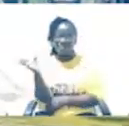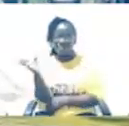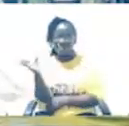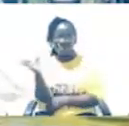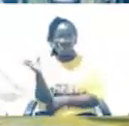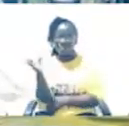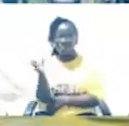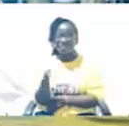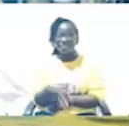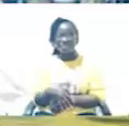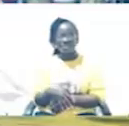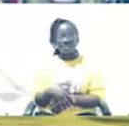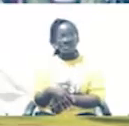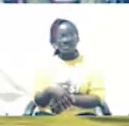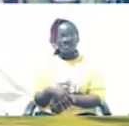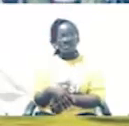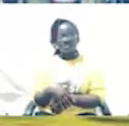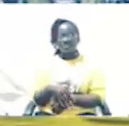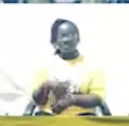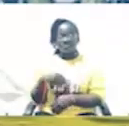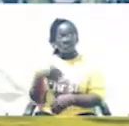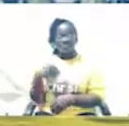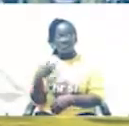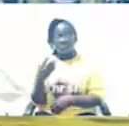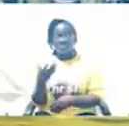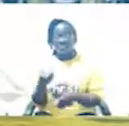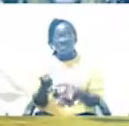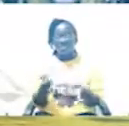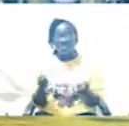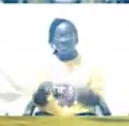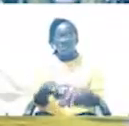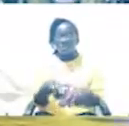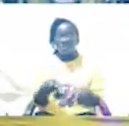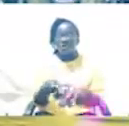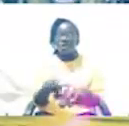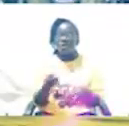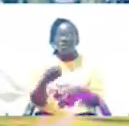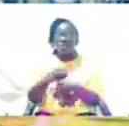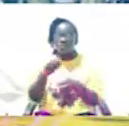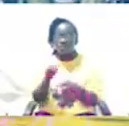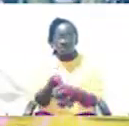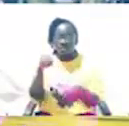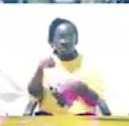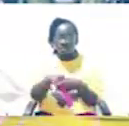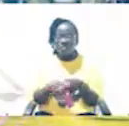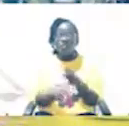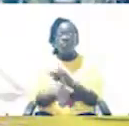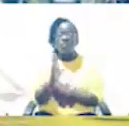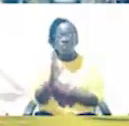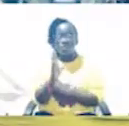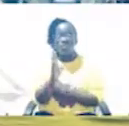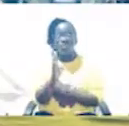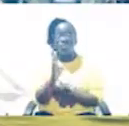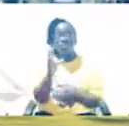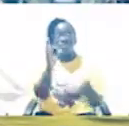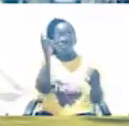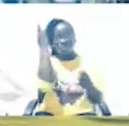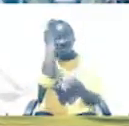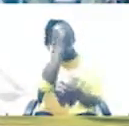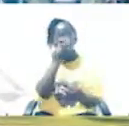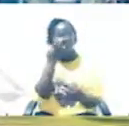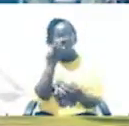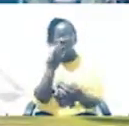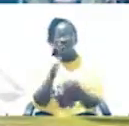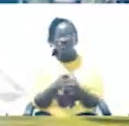When they have been created in the image of God. The next morning we went on the crusade ground.